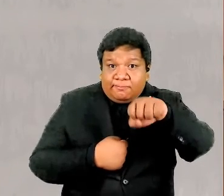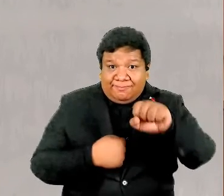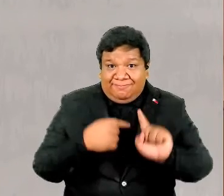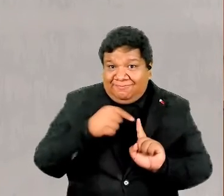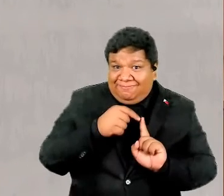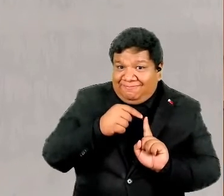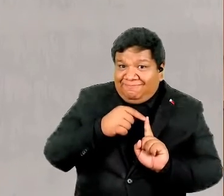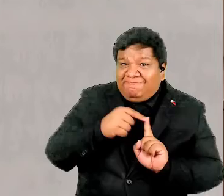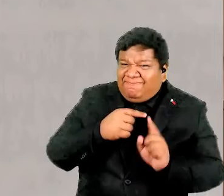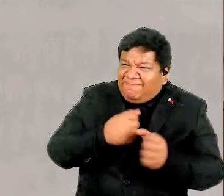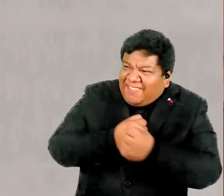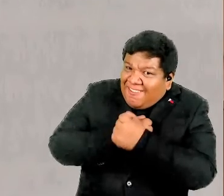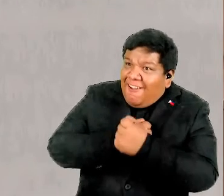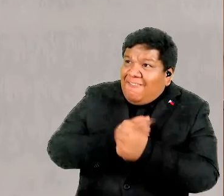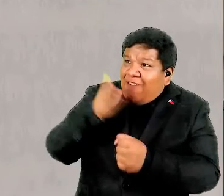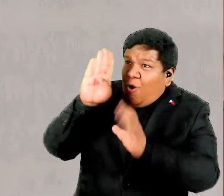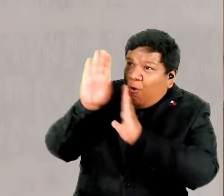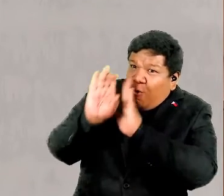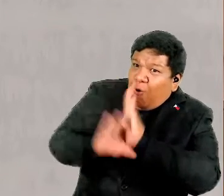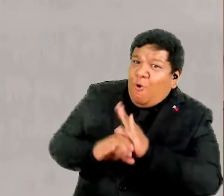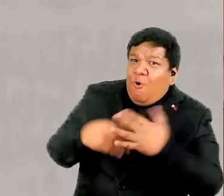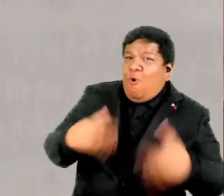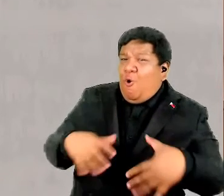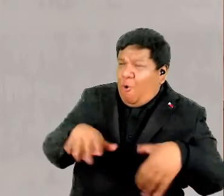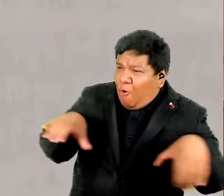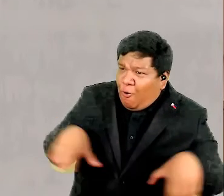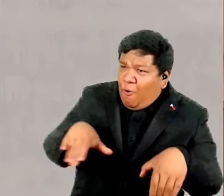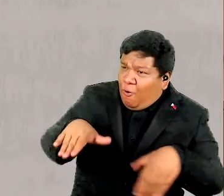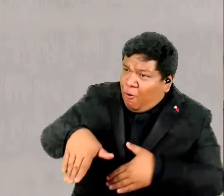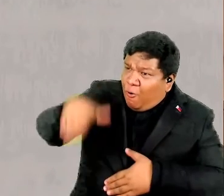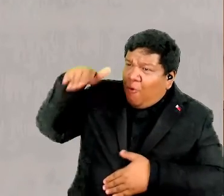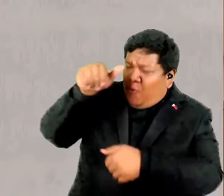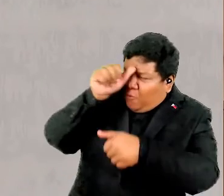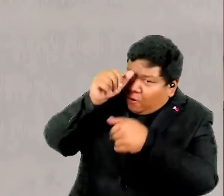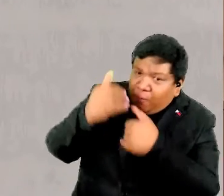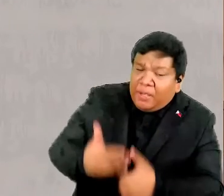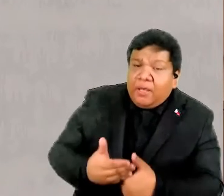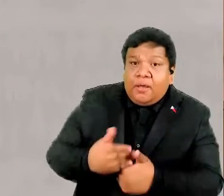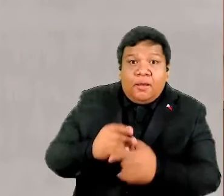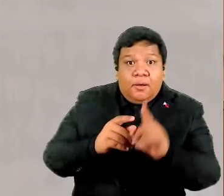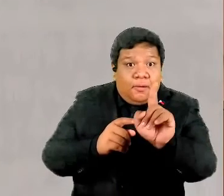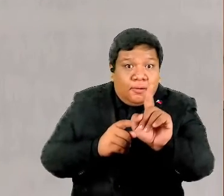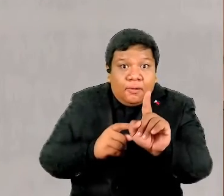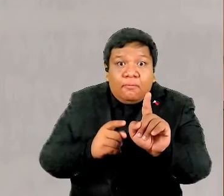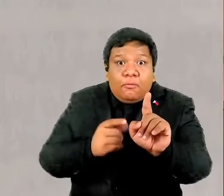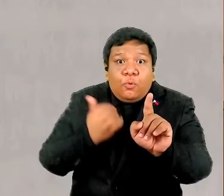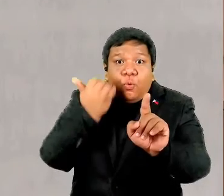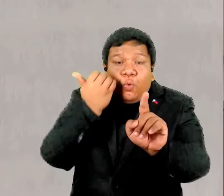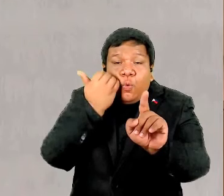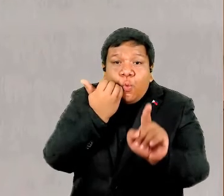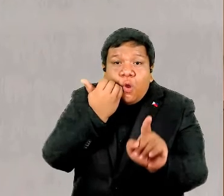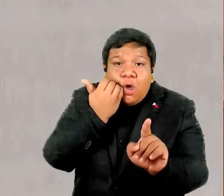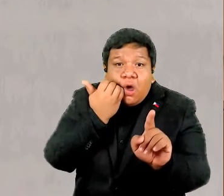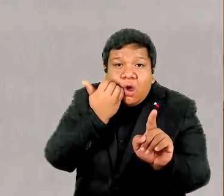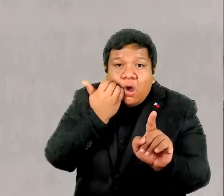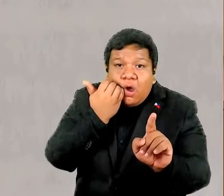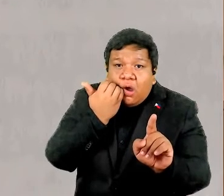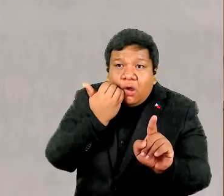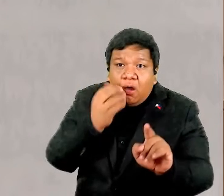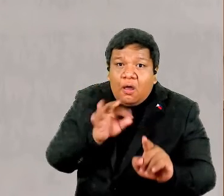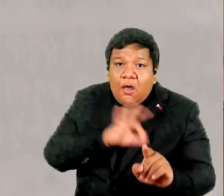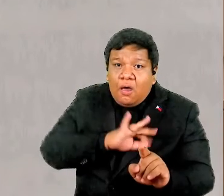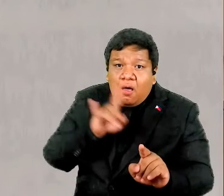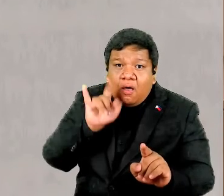this young man loved the commandment of God and devoted himself in obeying it. But there is one thing that kept him from